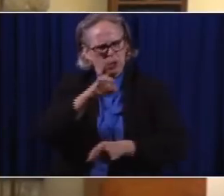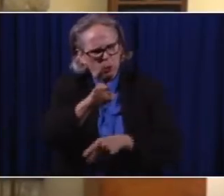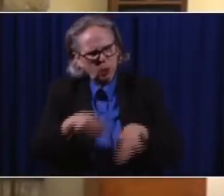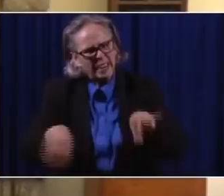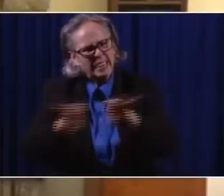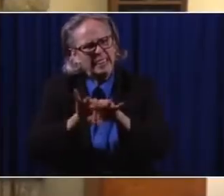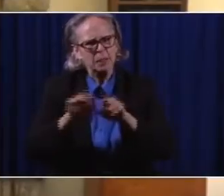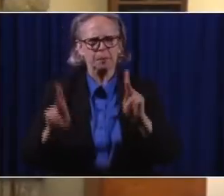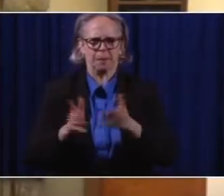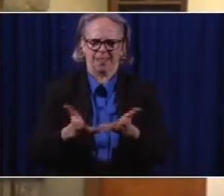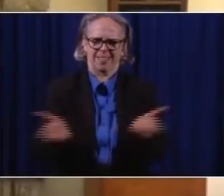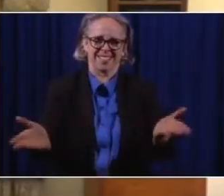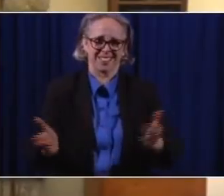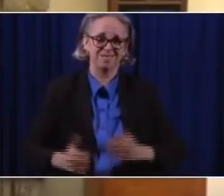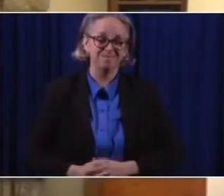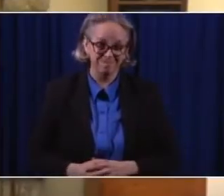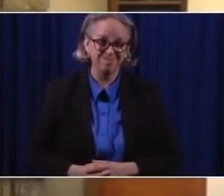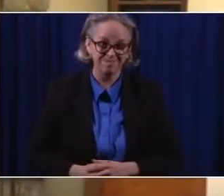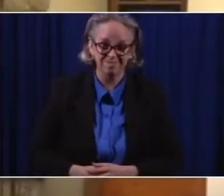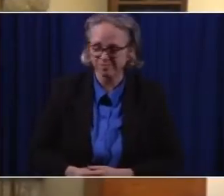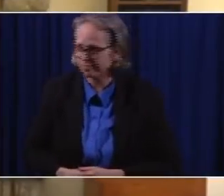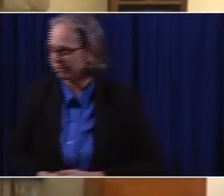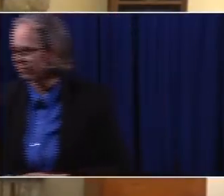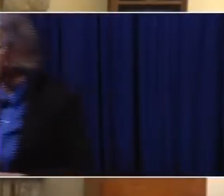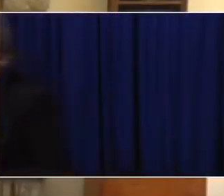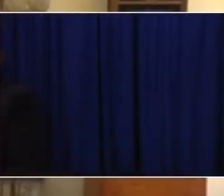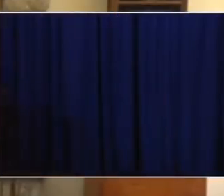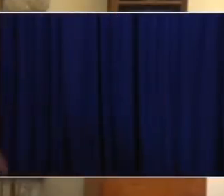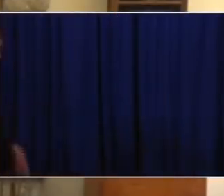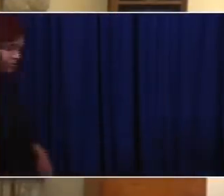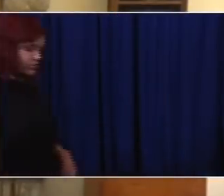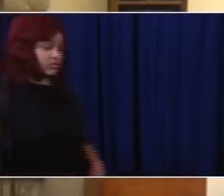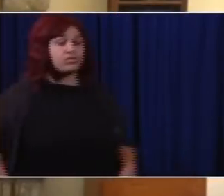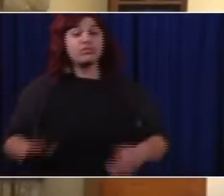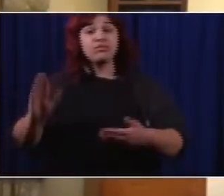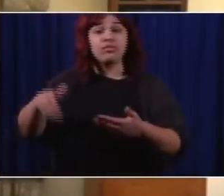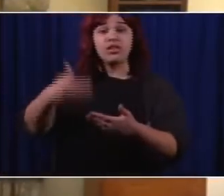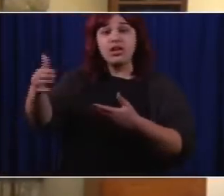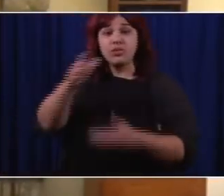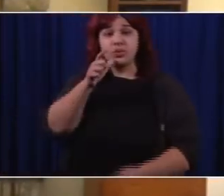Next question is from Kenny Bass at WCHS in Charleston, West Virginia.